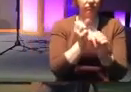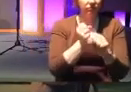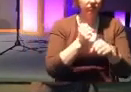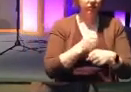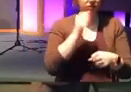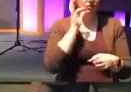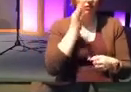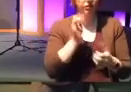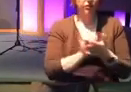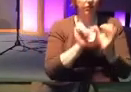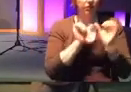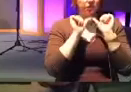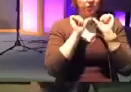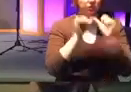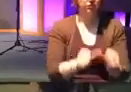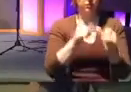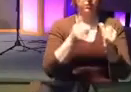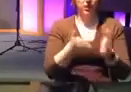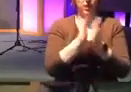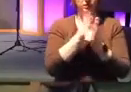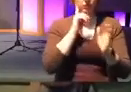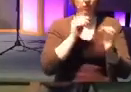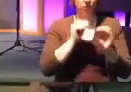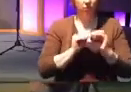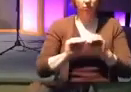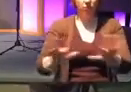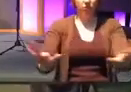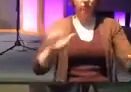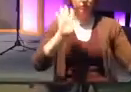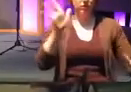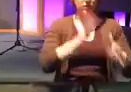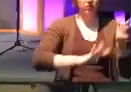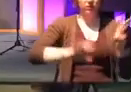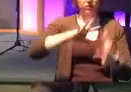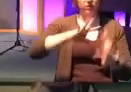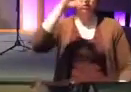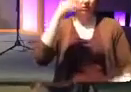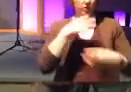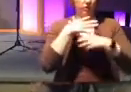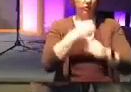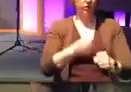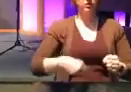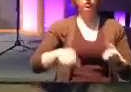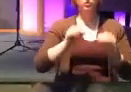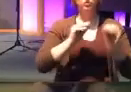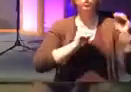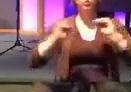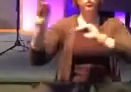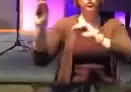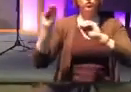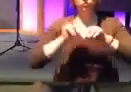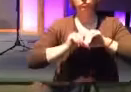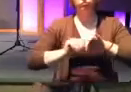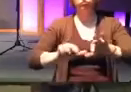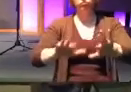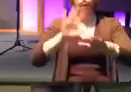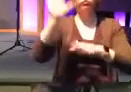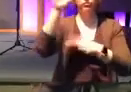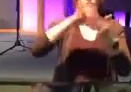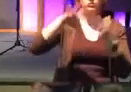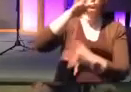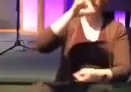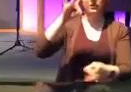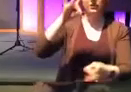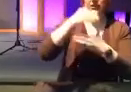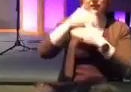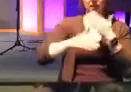We ask, God, for the move of your Spirit. We trust for the move of your Spirit, God, that in our midst, as this next song